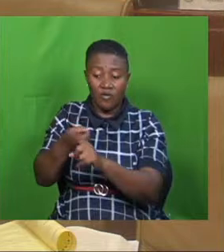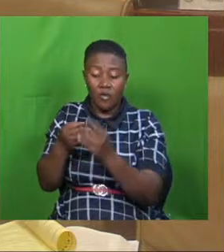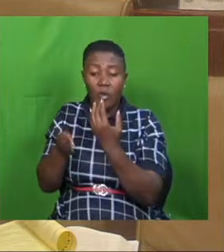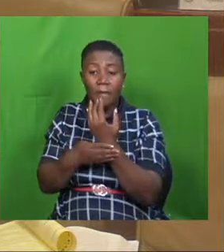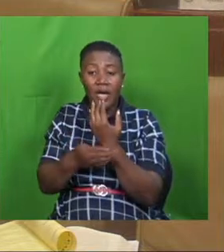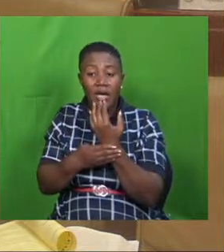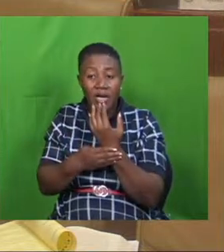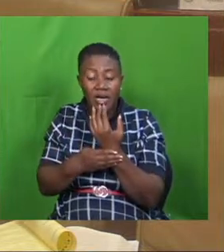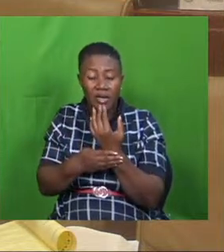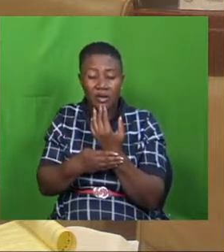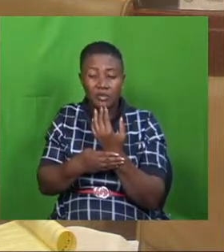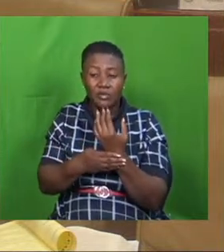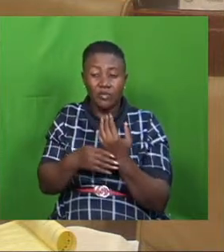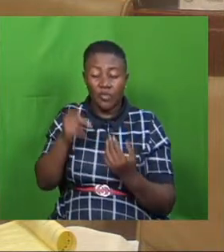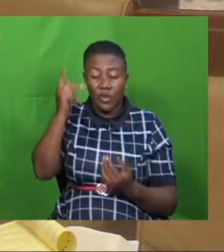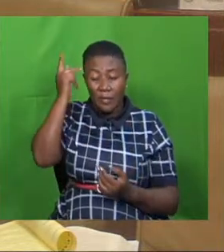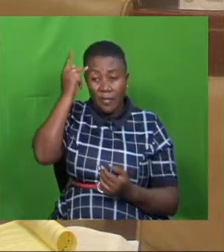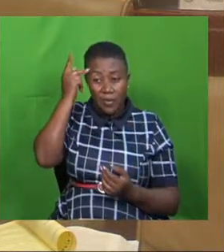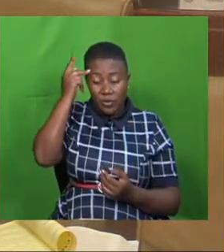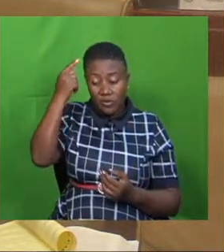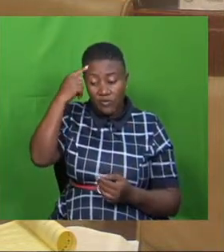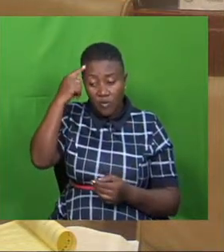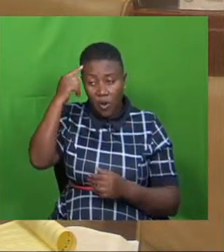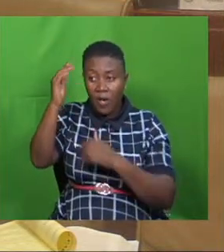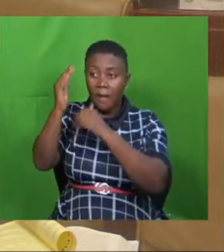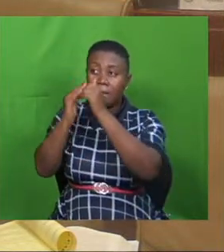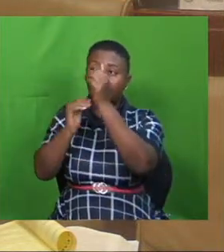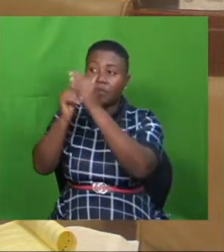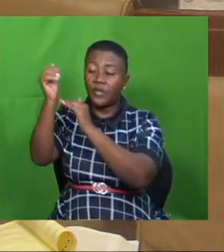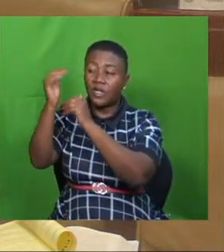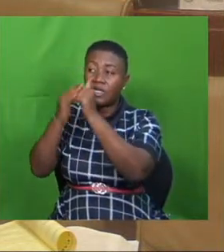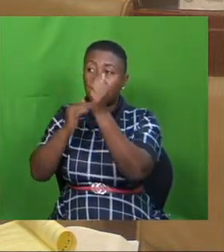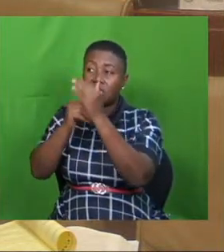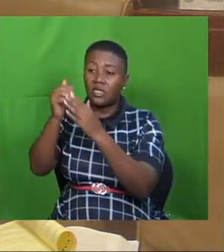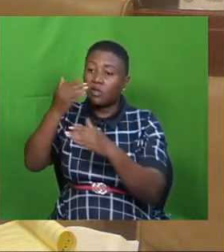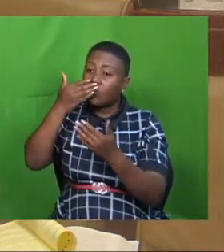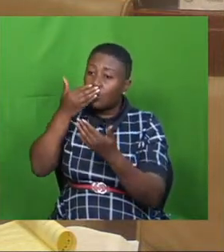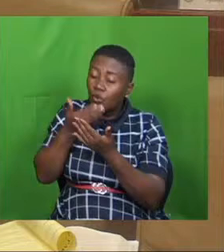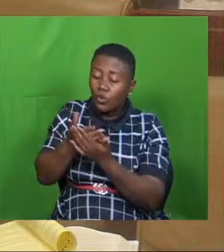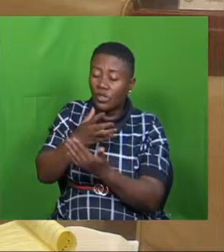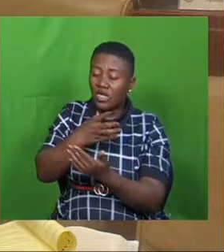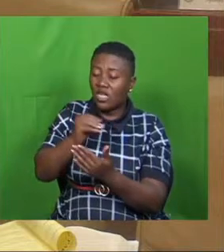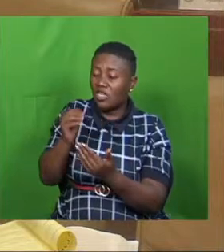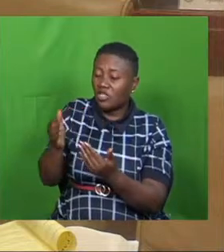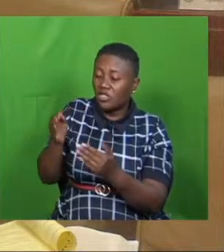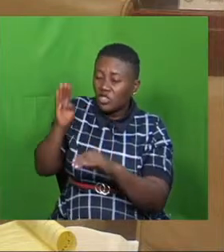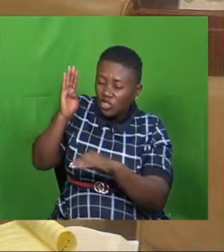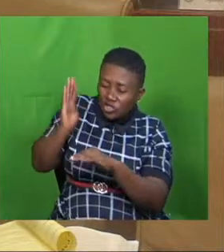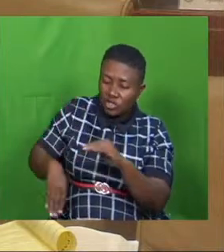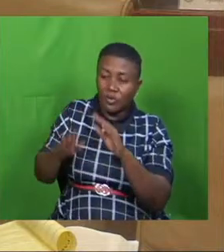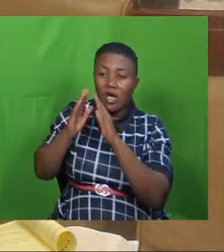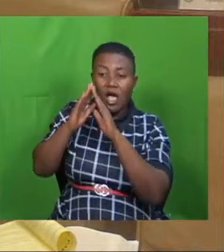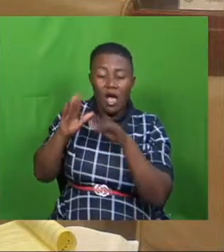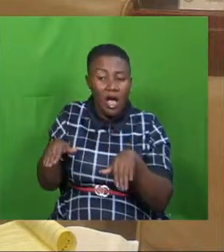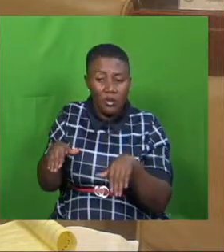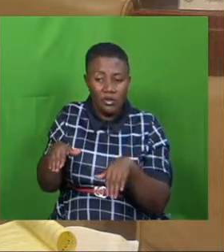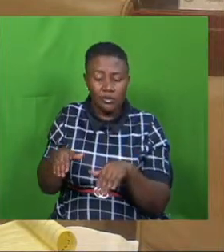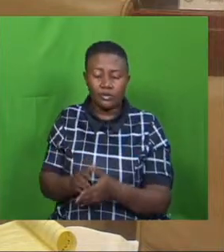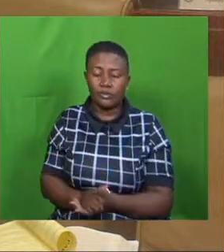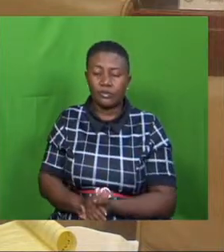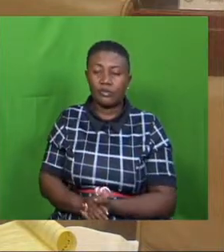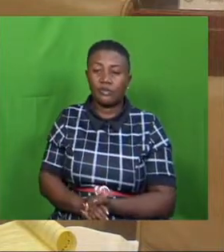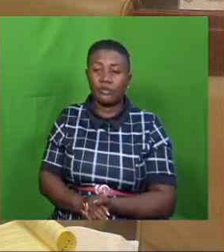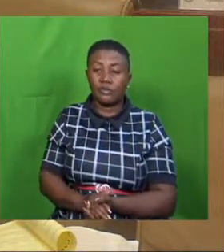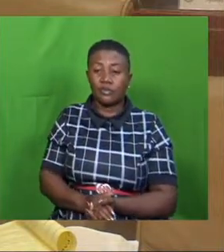of affordable housing rollout, because of the mockery of our people not